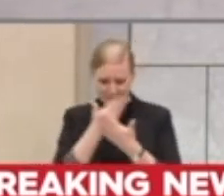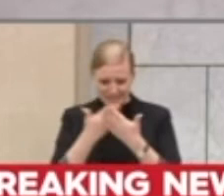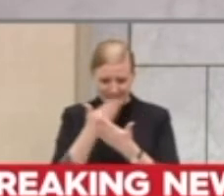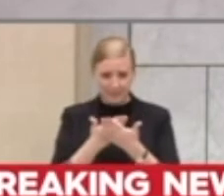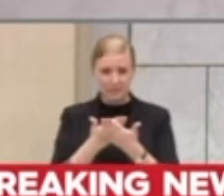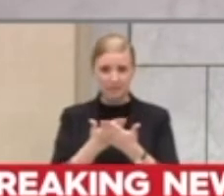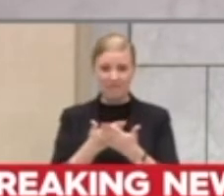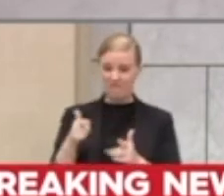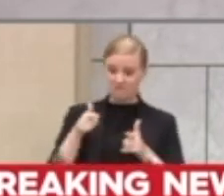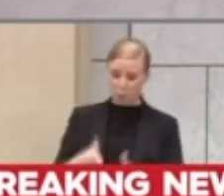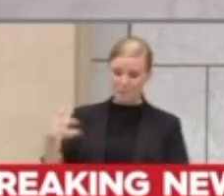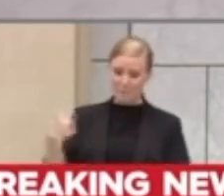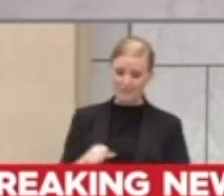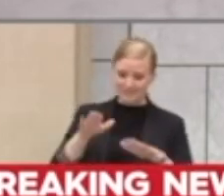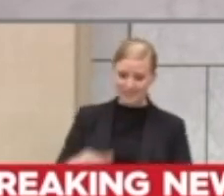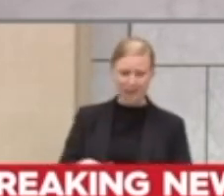themselves, then